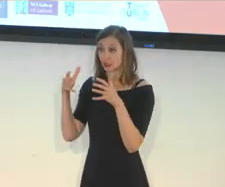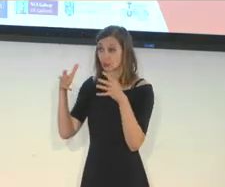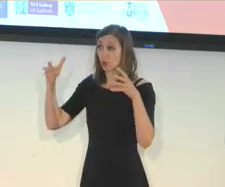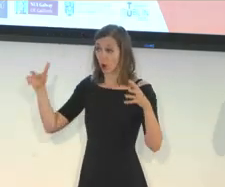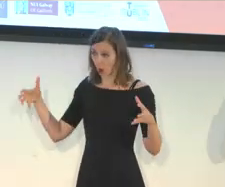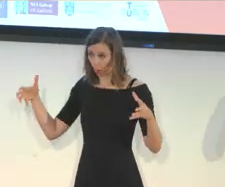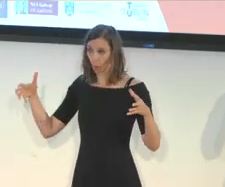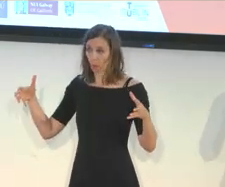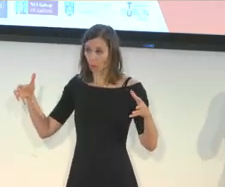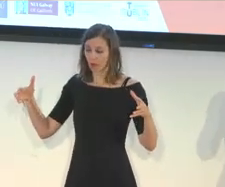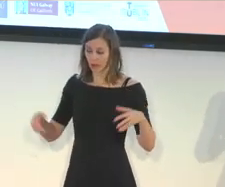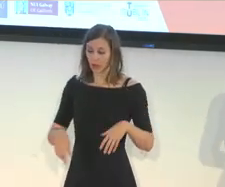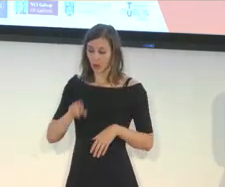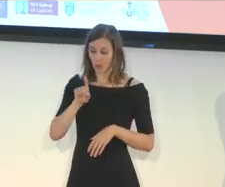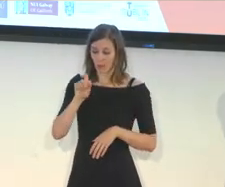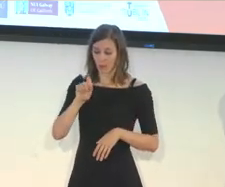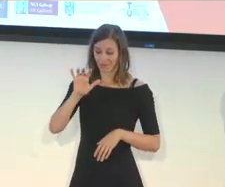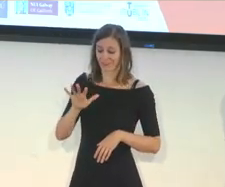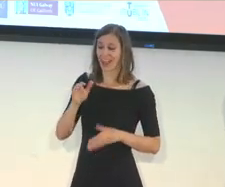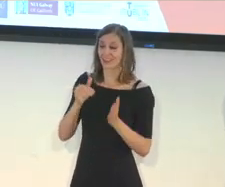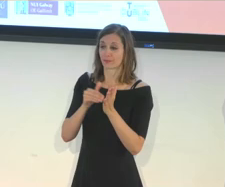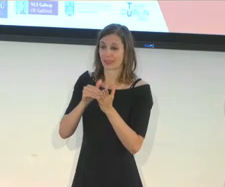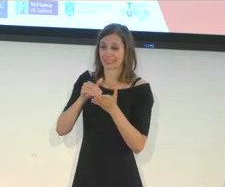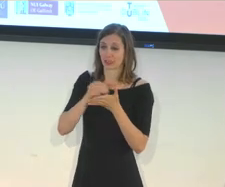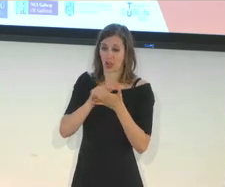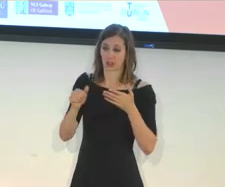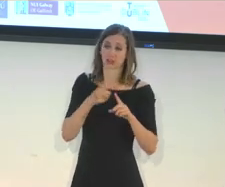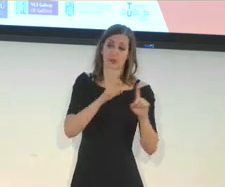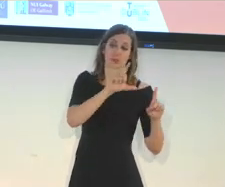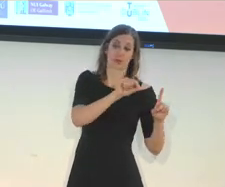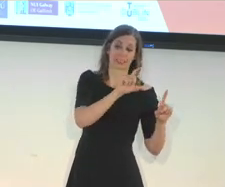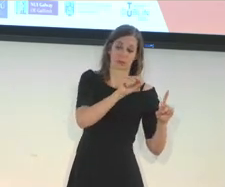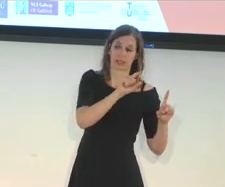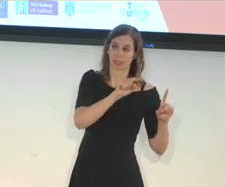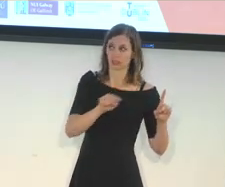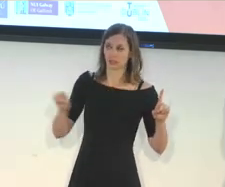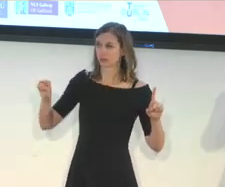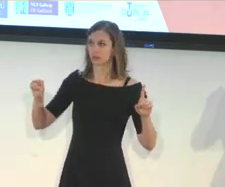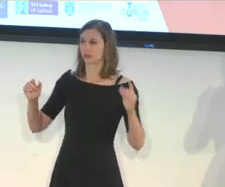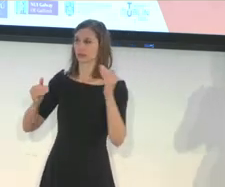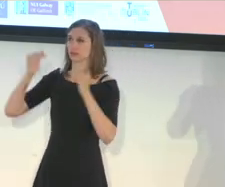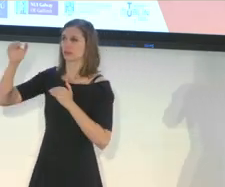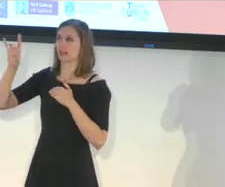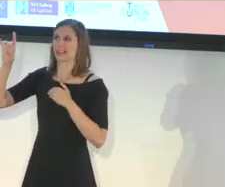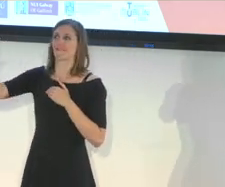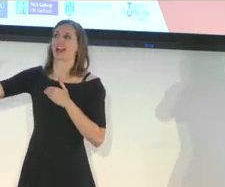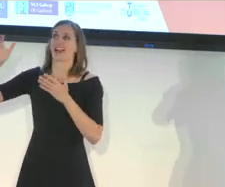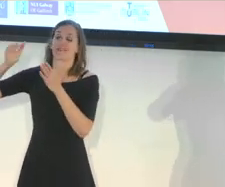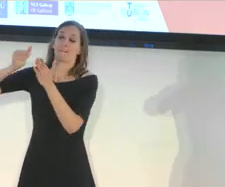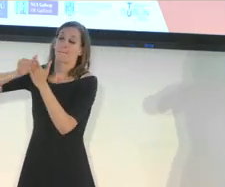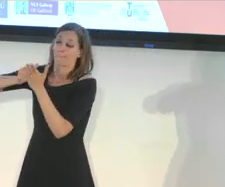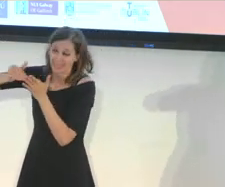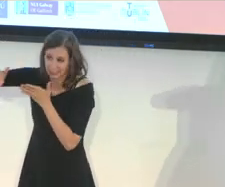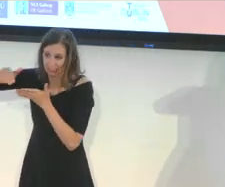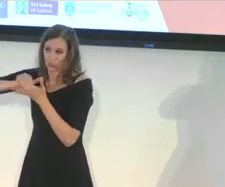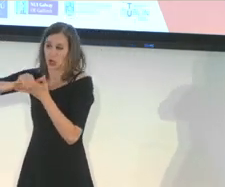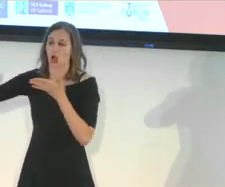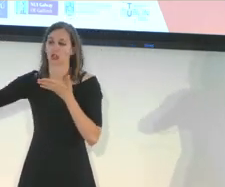expected to grow from $1.5 billion in 2020 to more than $85 billion in